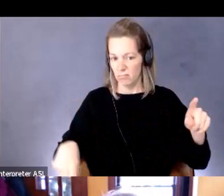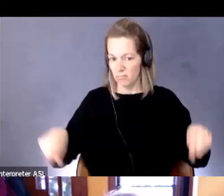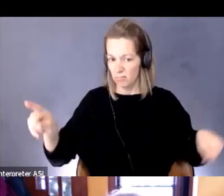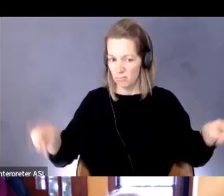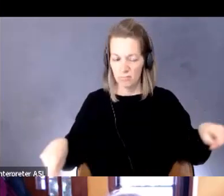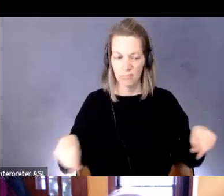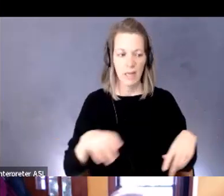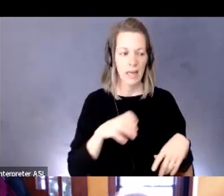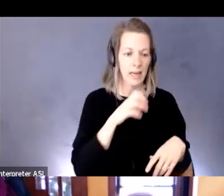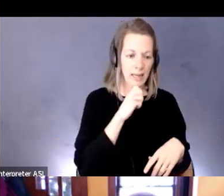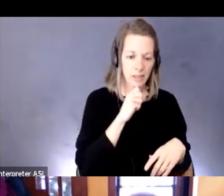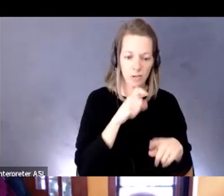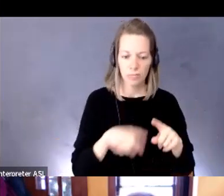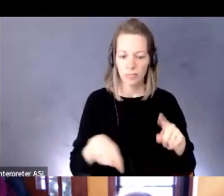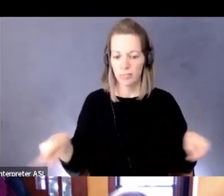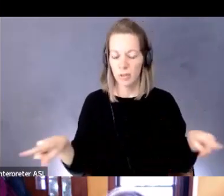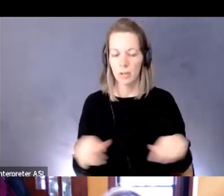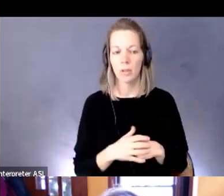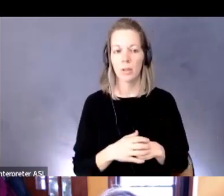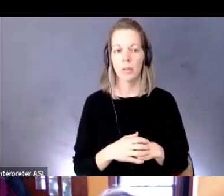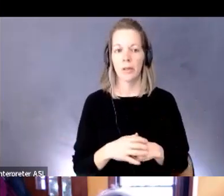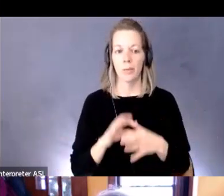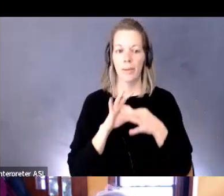of physical, medical,